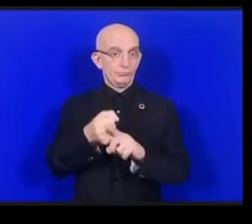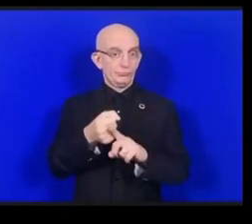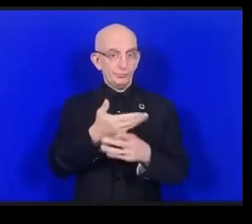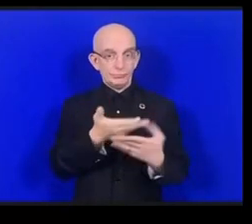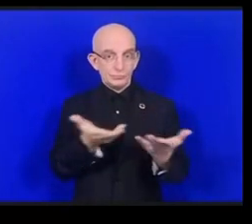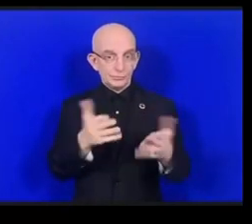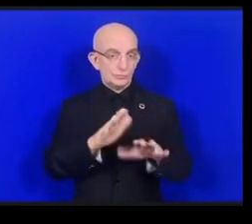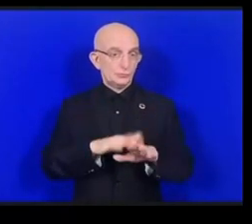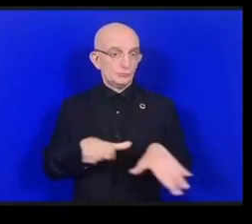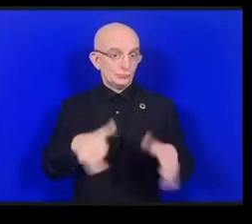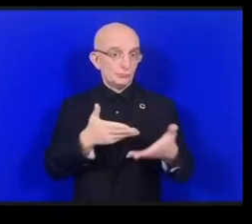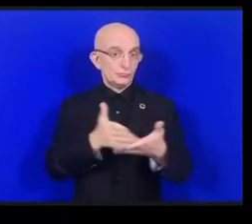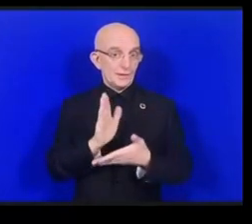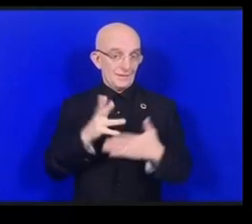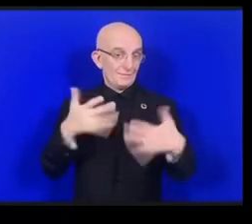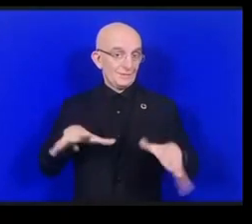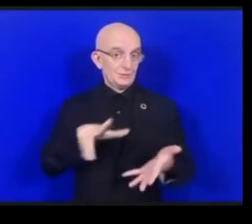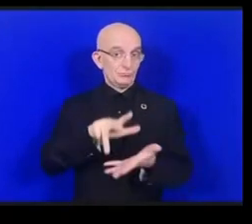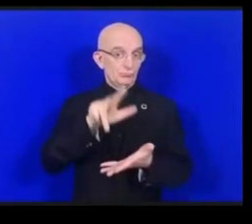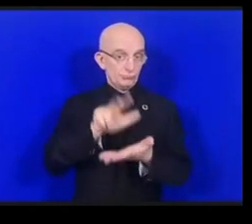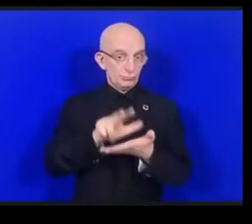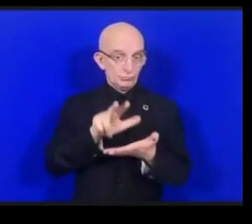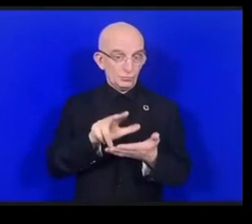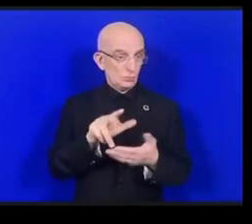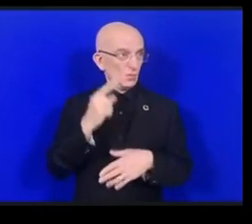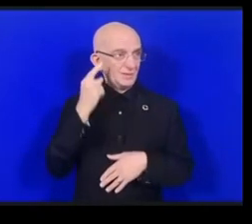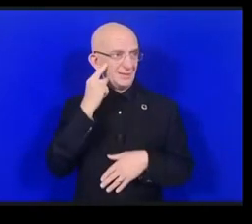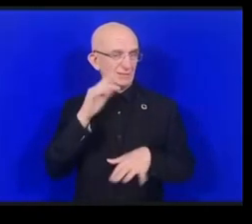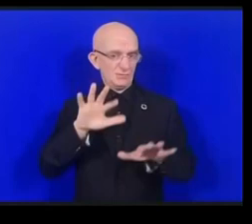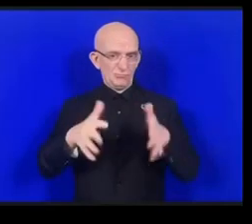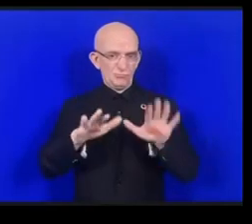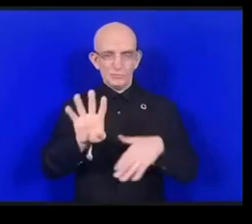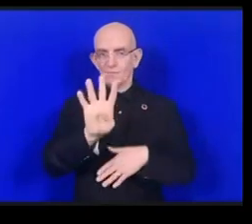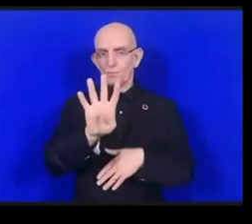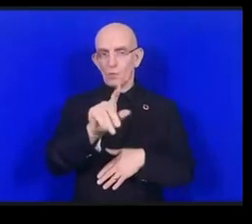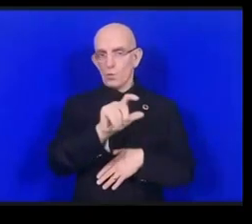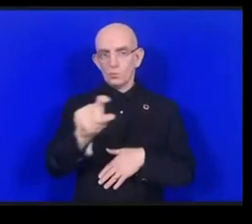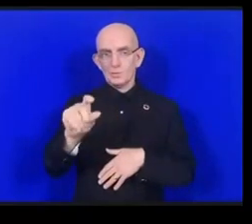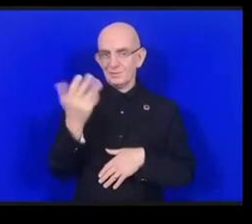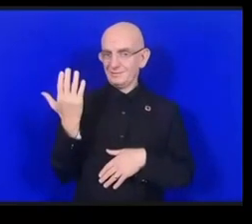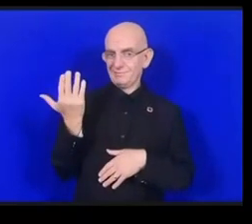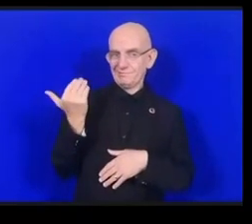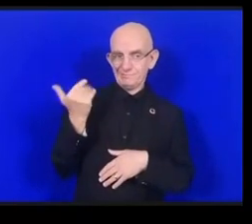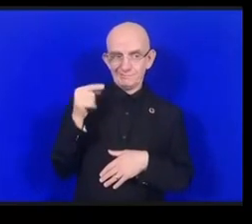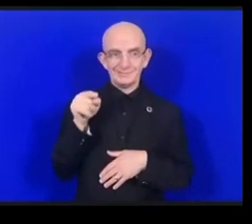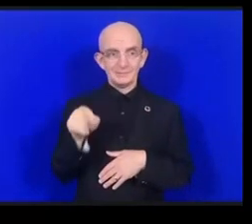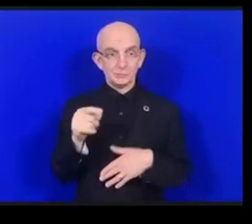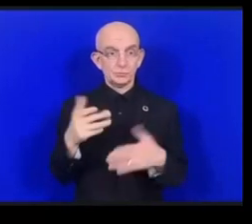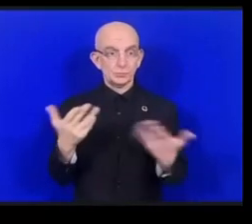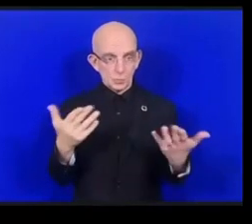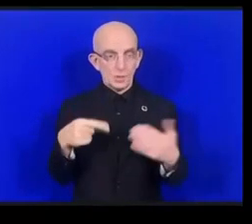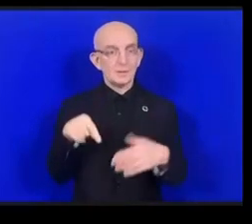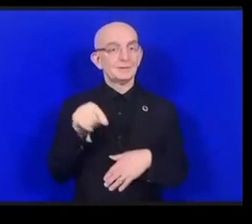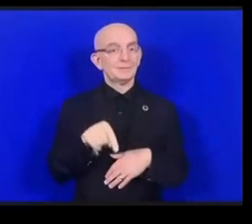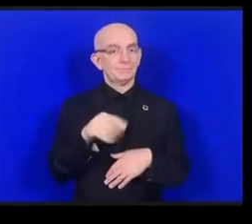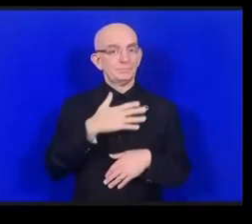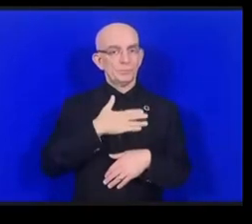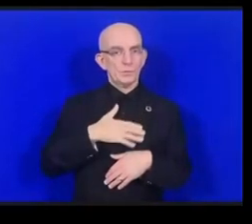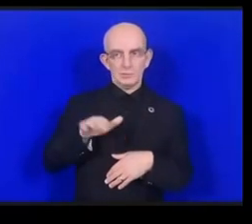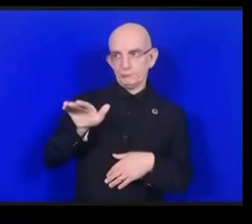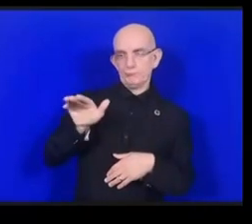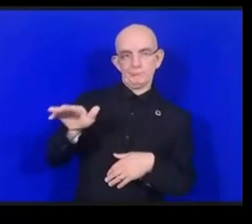dynamic Coalition on environment that is has or supposed to be in the room to give their short